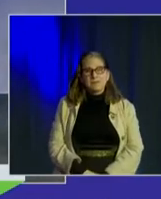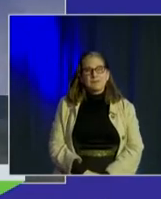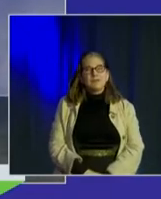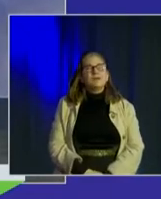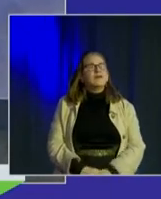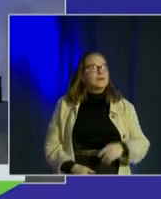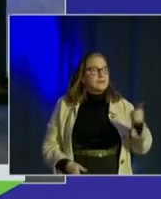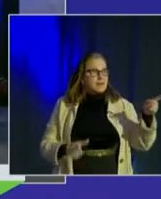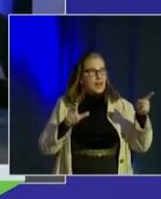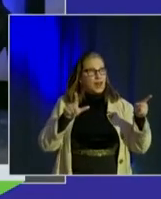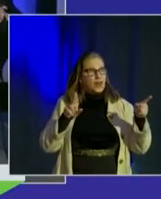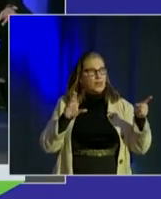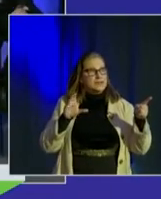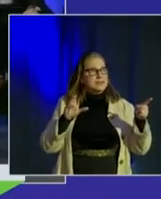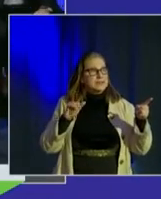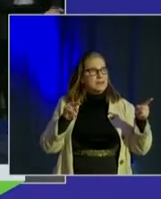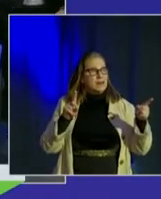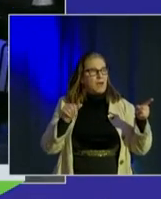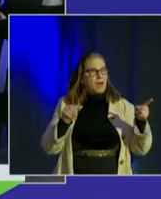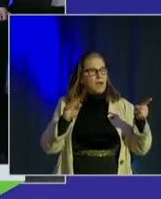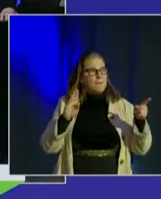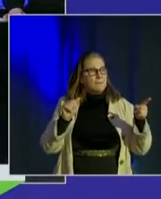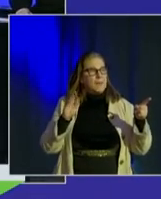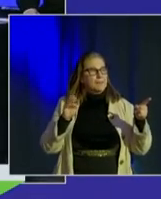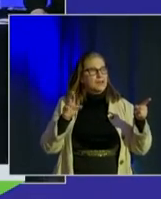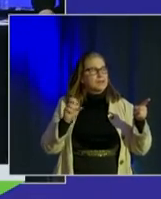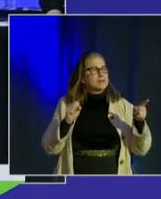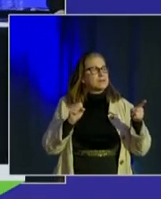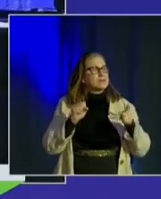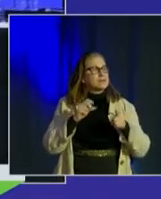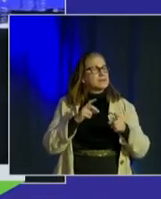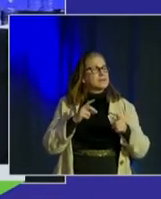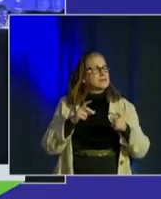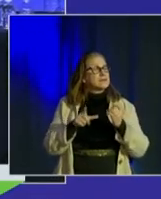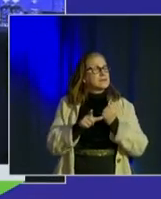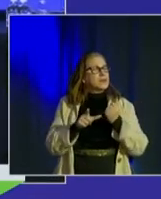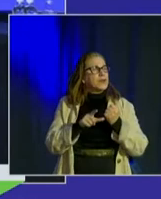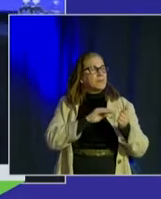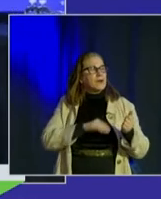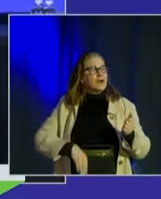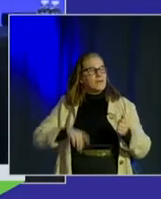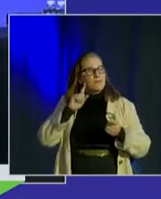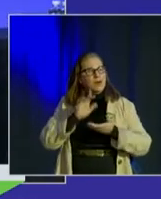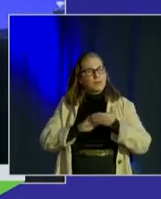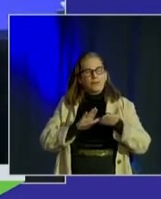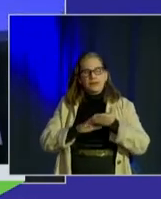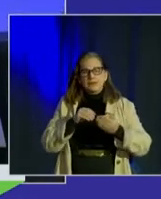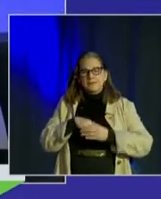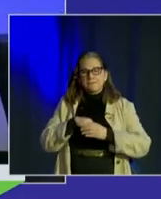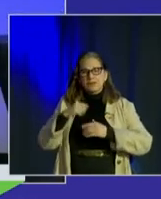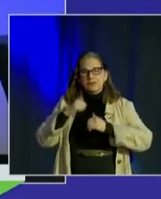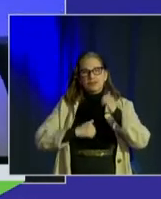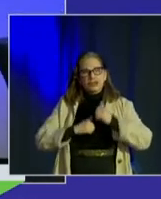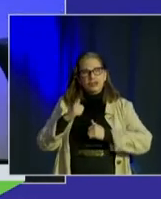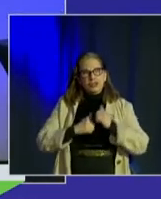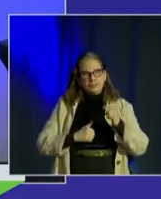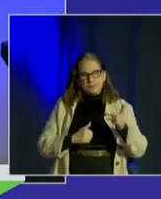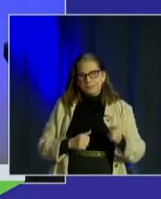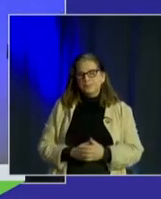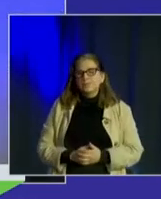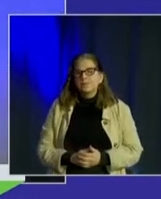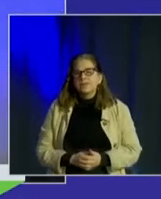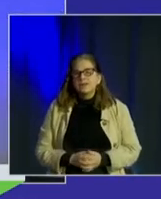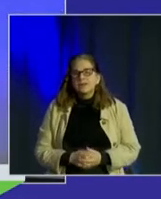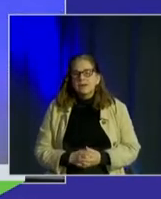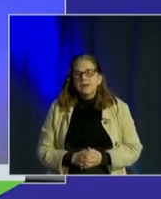call, and I just want to share with you that the Department of Transportation just last week gave a bus